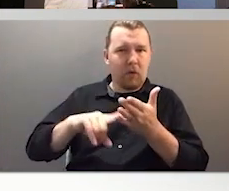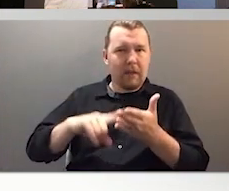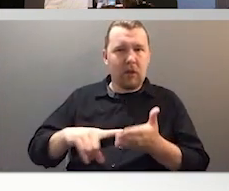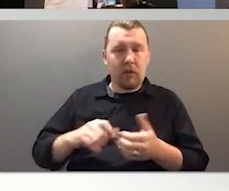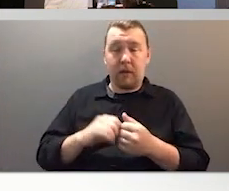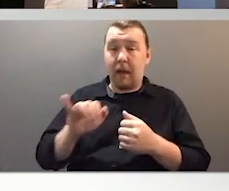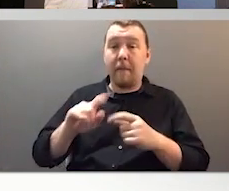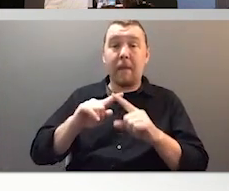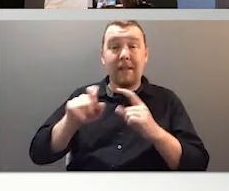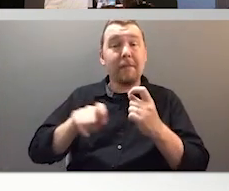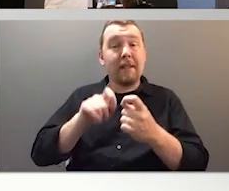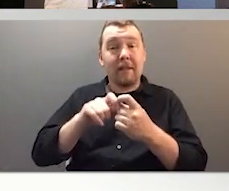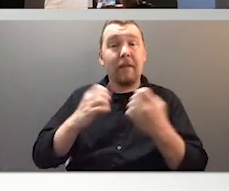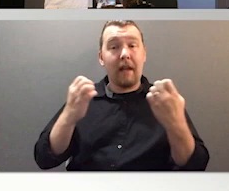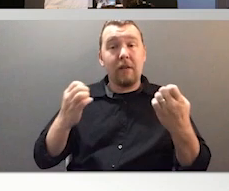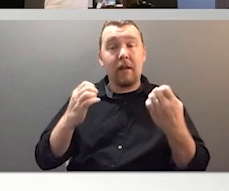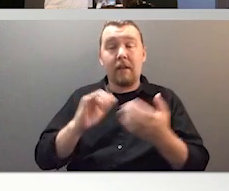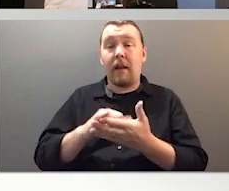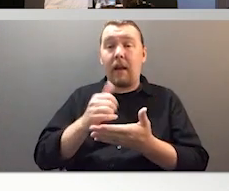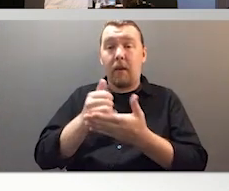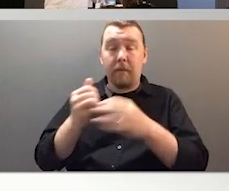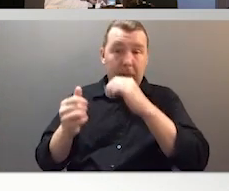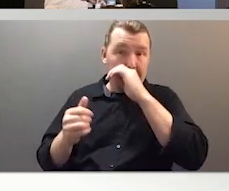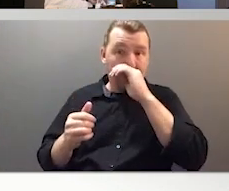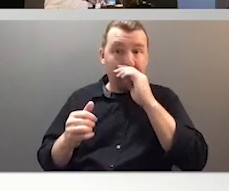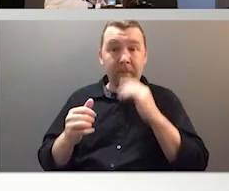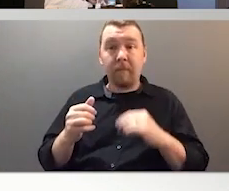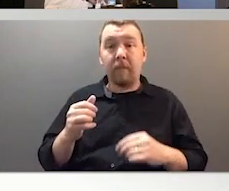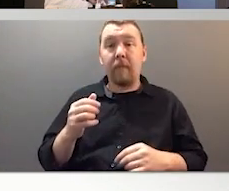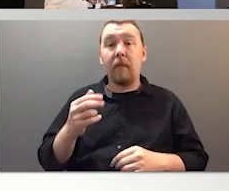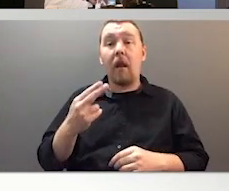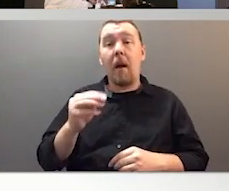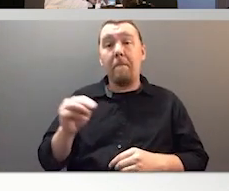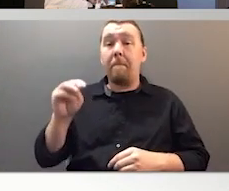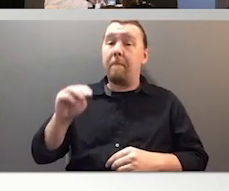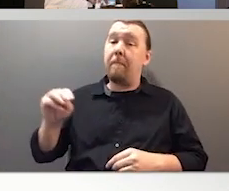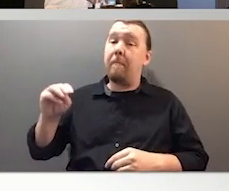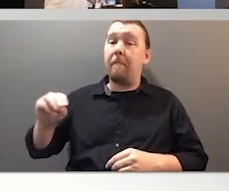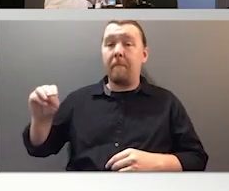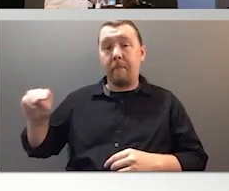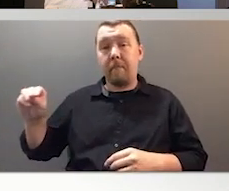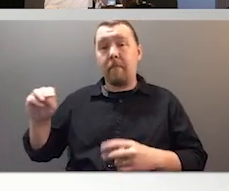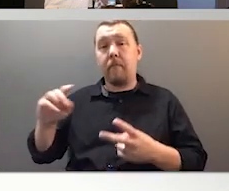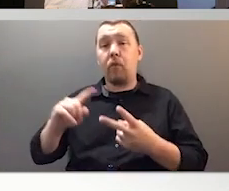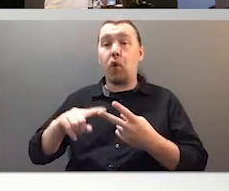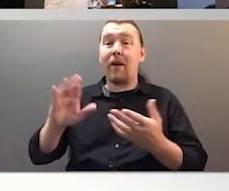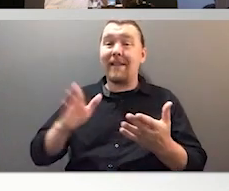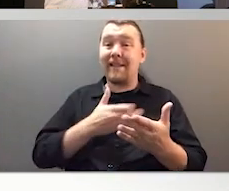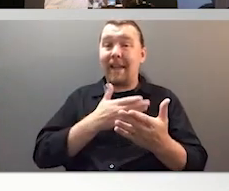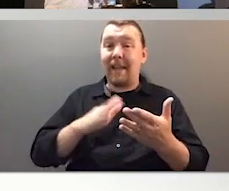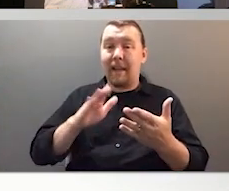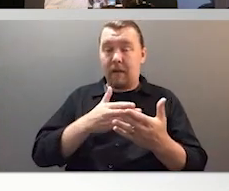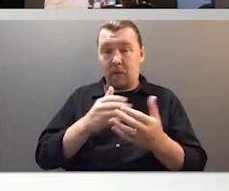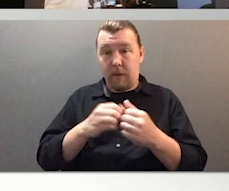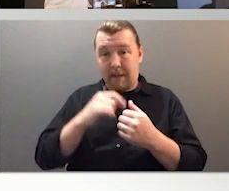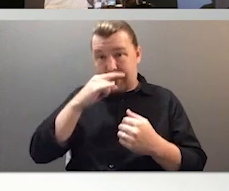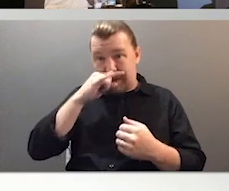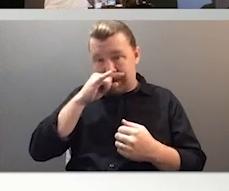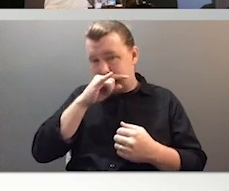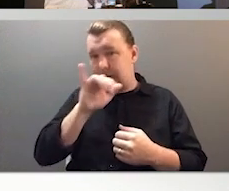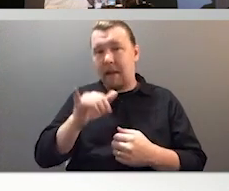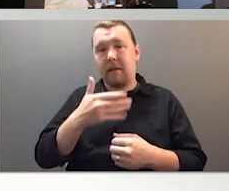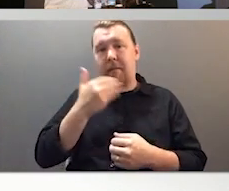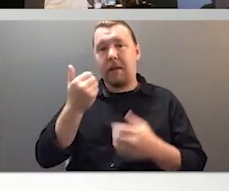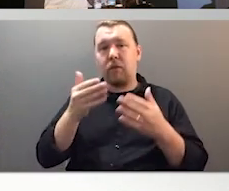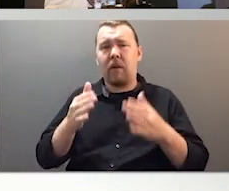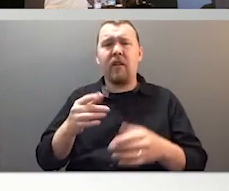help. Humming and singing, or if they're kids, are the best way. So let's think about the last time you were in a